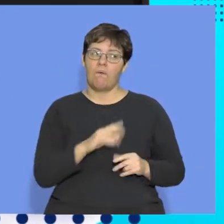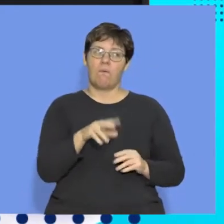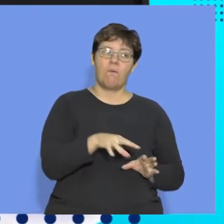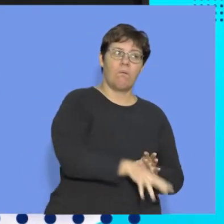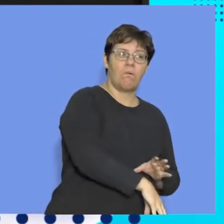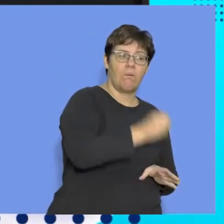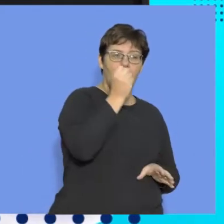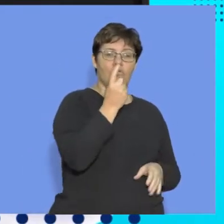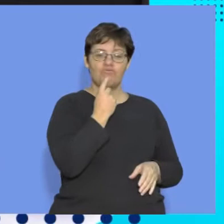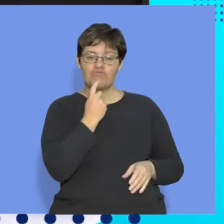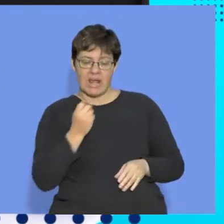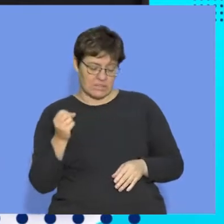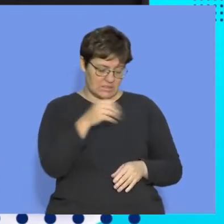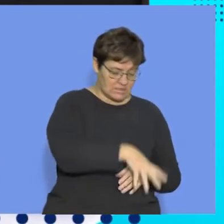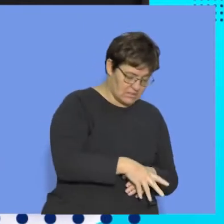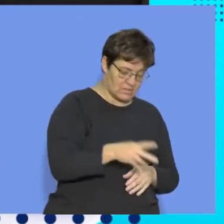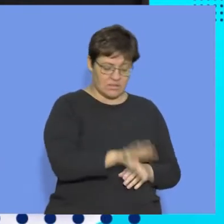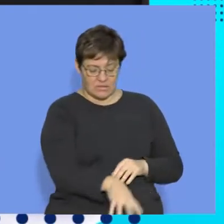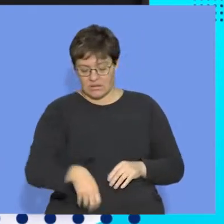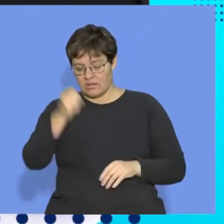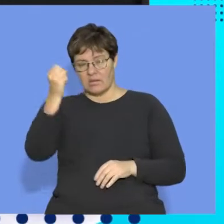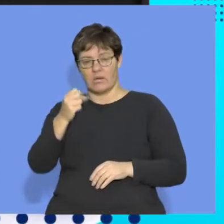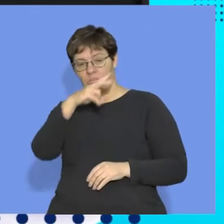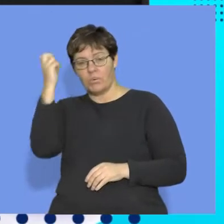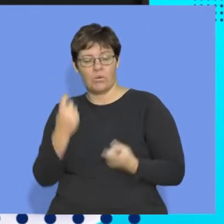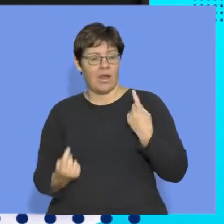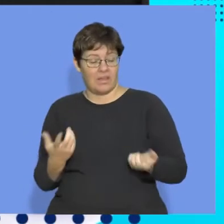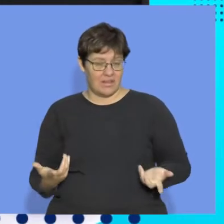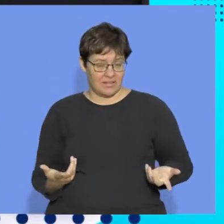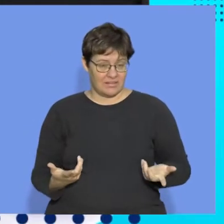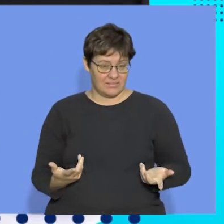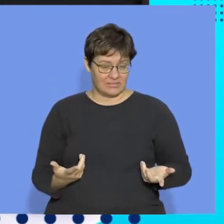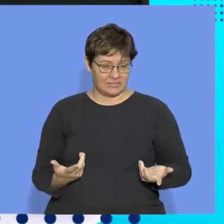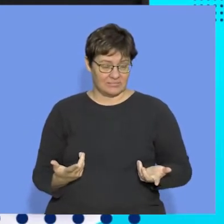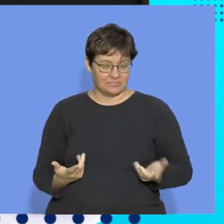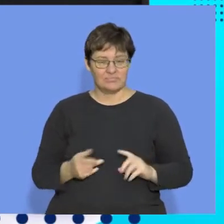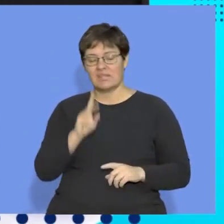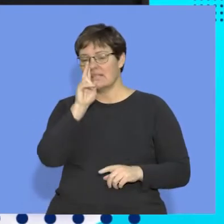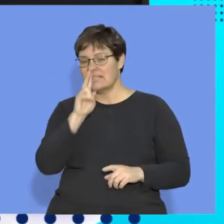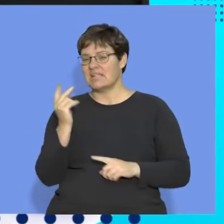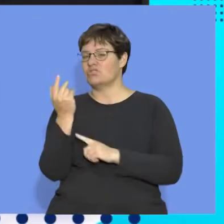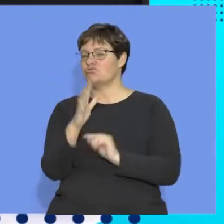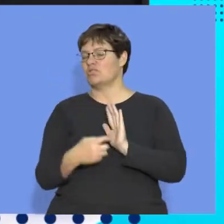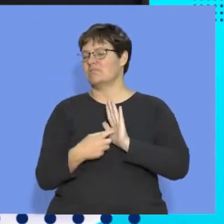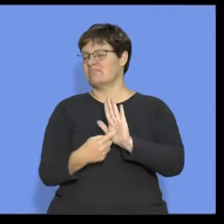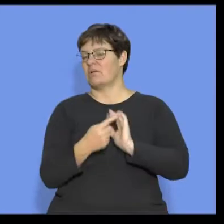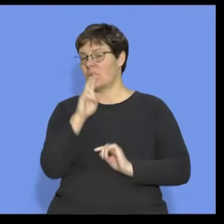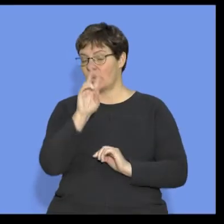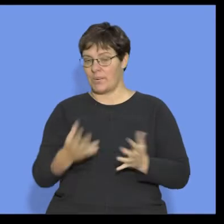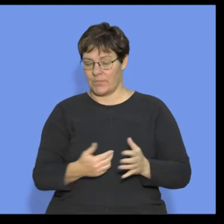We get red, we put it back, we get blue. Those are the outcomes we can have. Let's see how a tree diagram looks